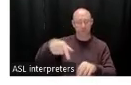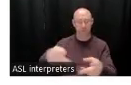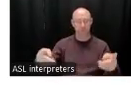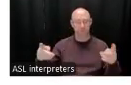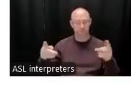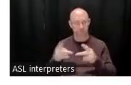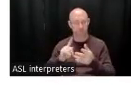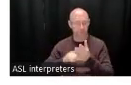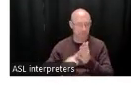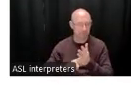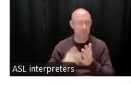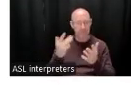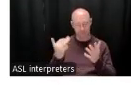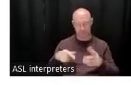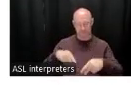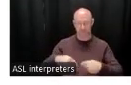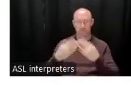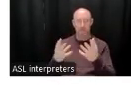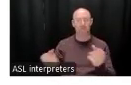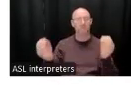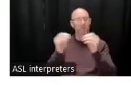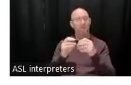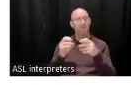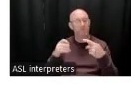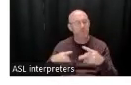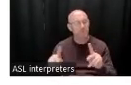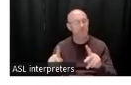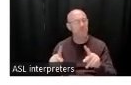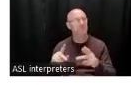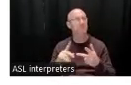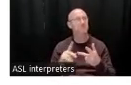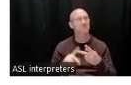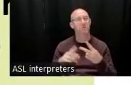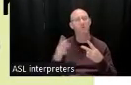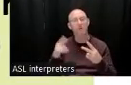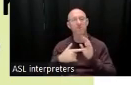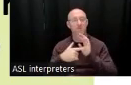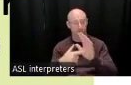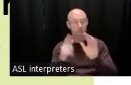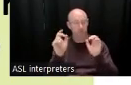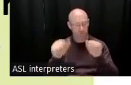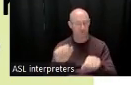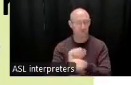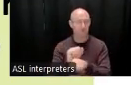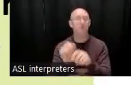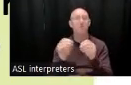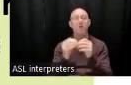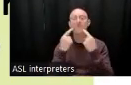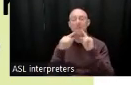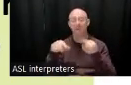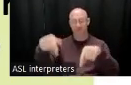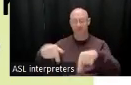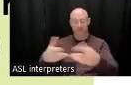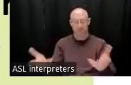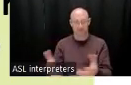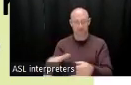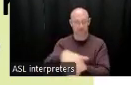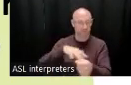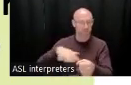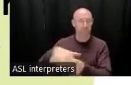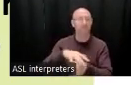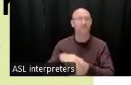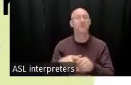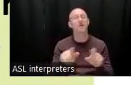Why does it create new opportunities to do new work, or why does it show that you can do that work more effectively? We also want to think about